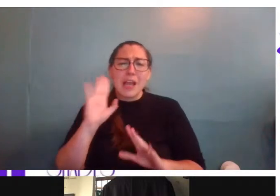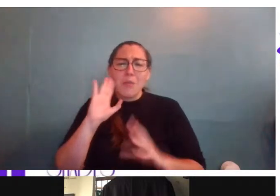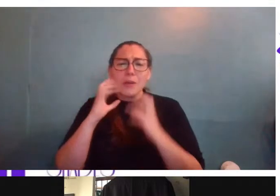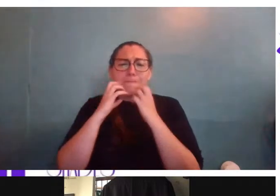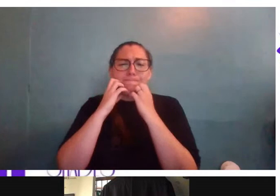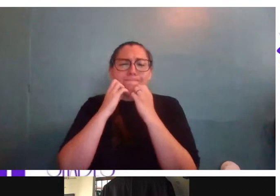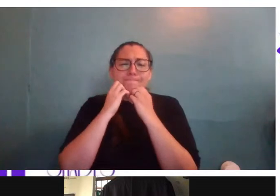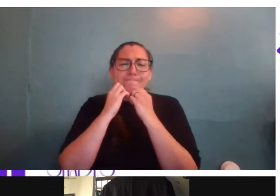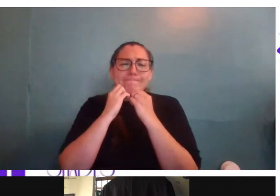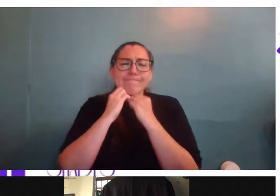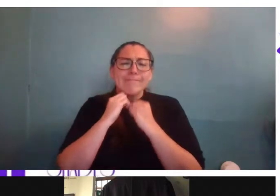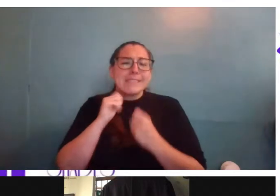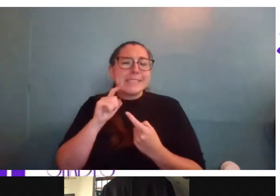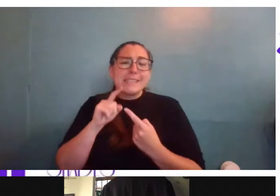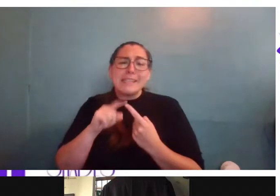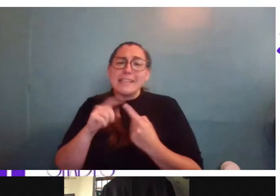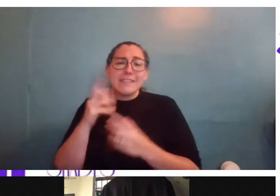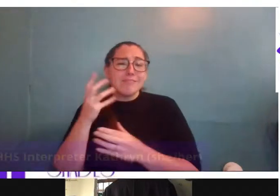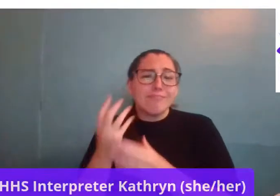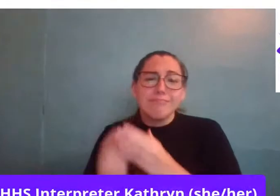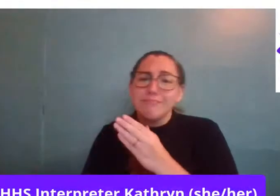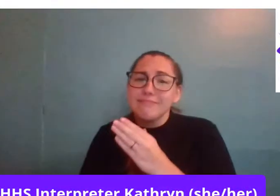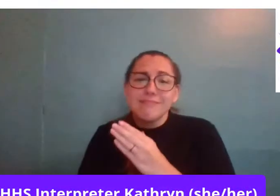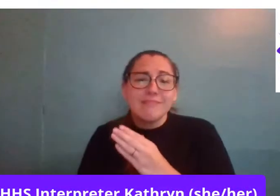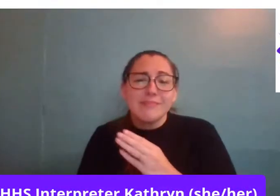final time. Kim, that is just so amazing.